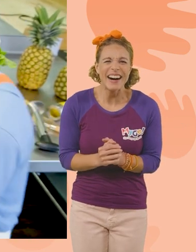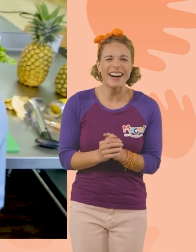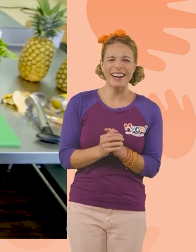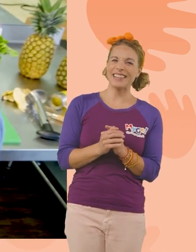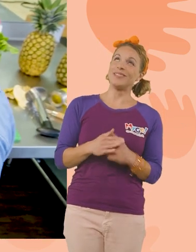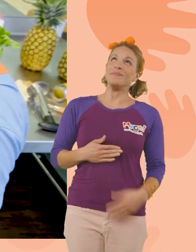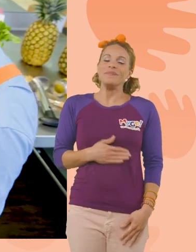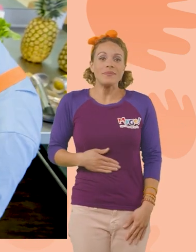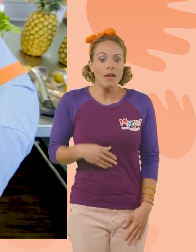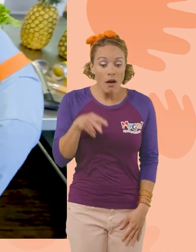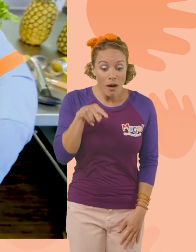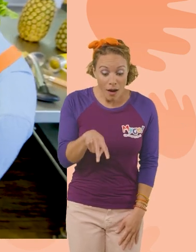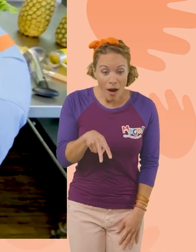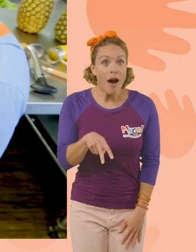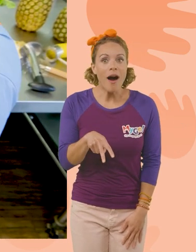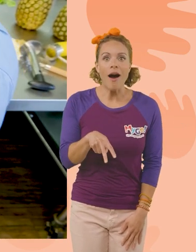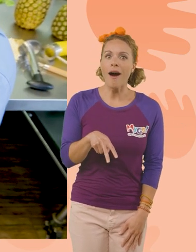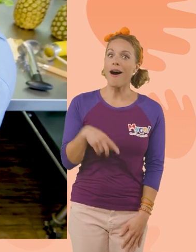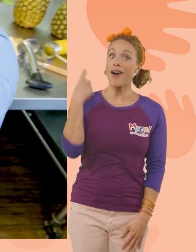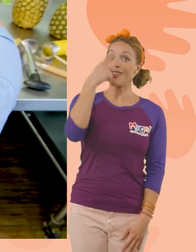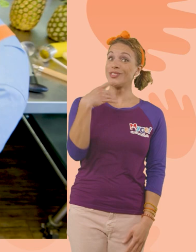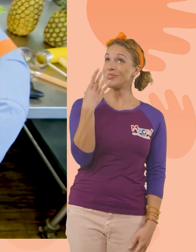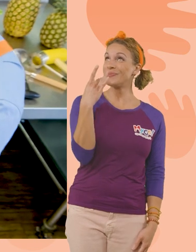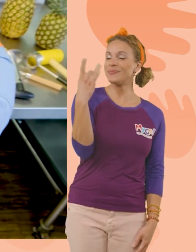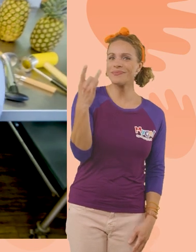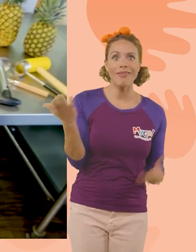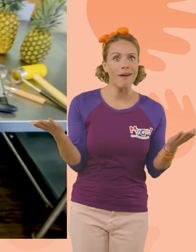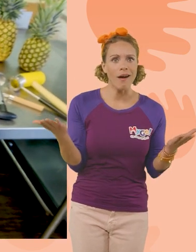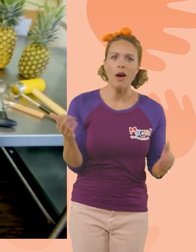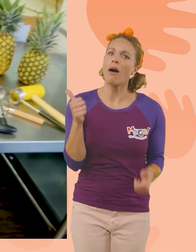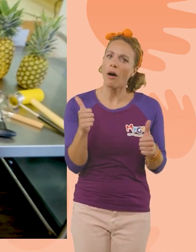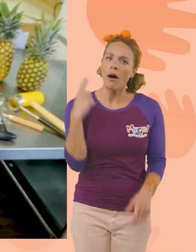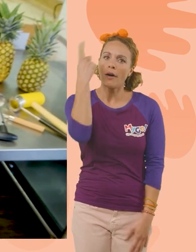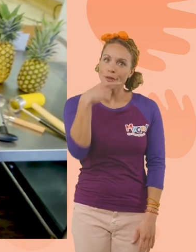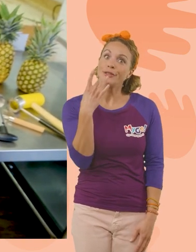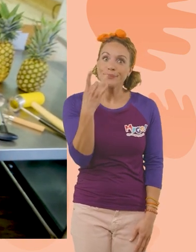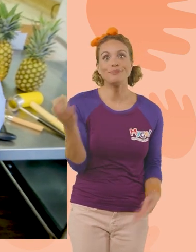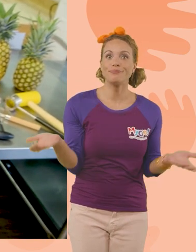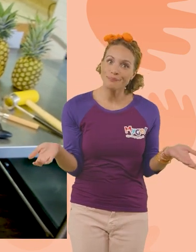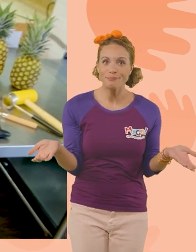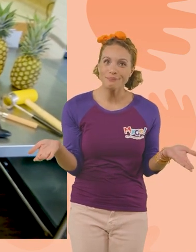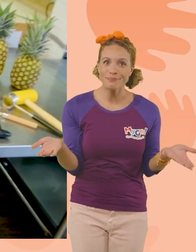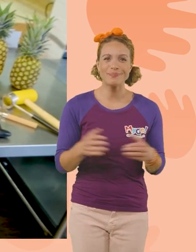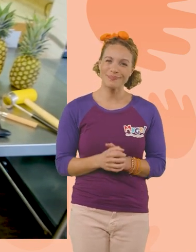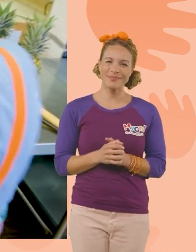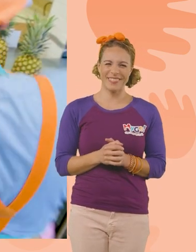Yo, look at it. Is that looking tasty or does that look tasty?